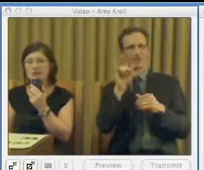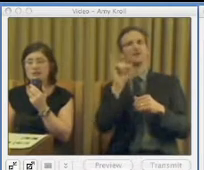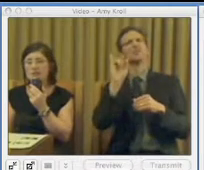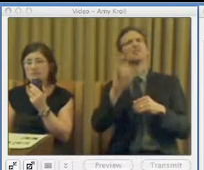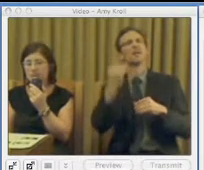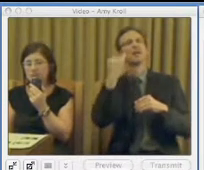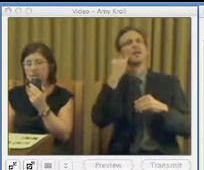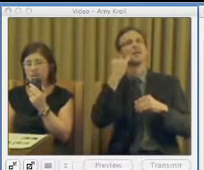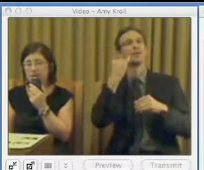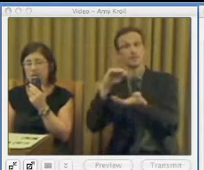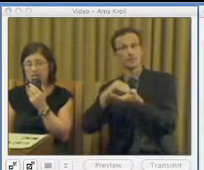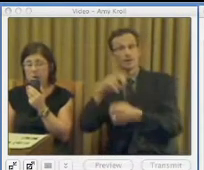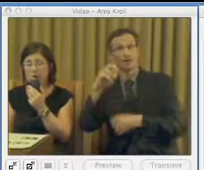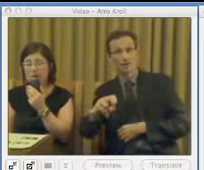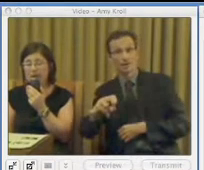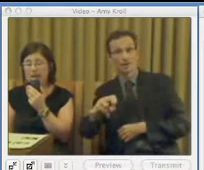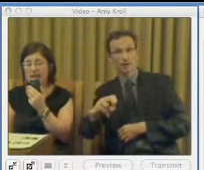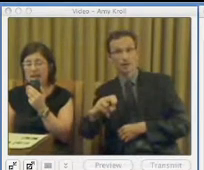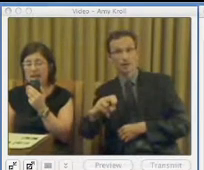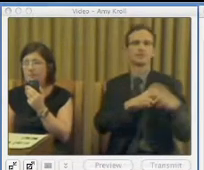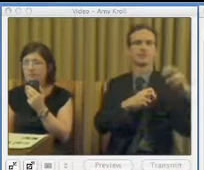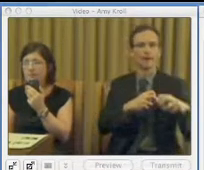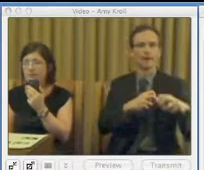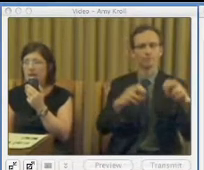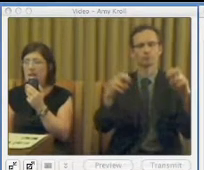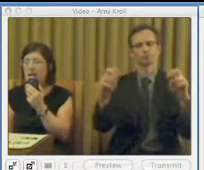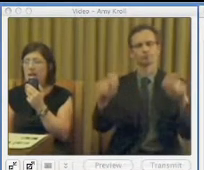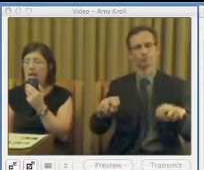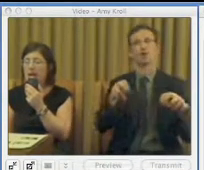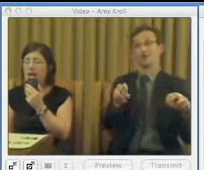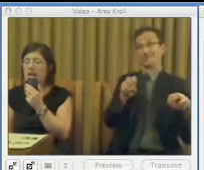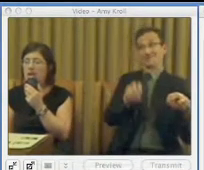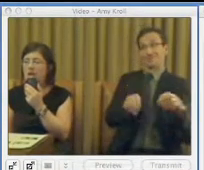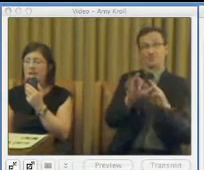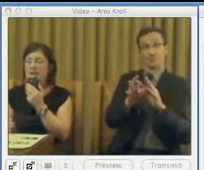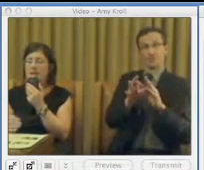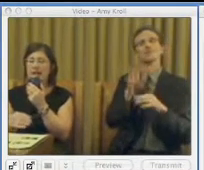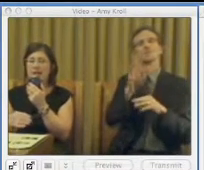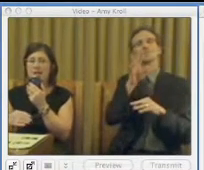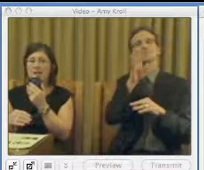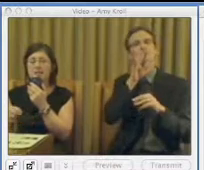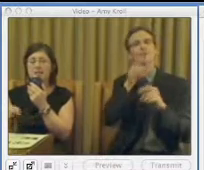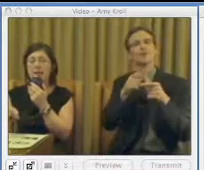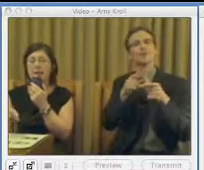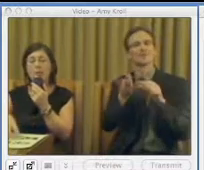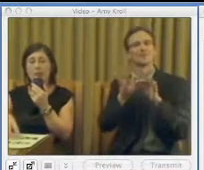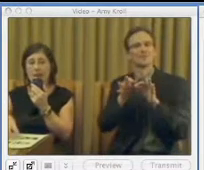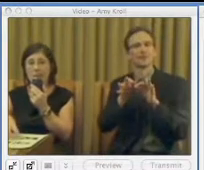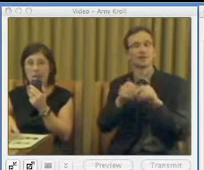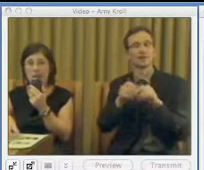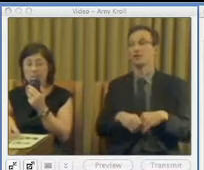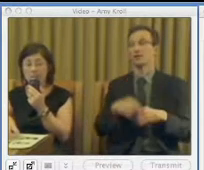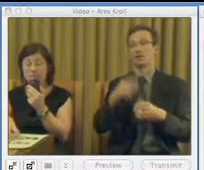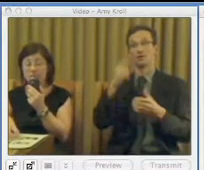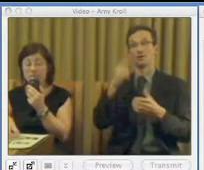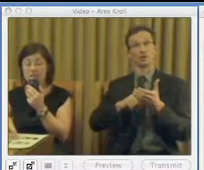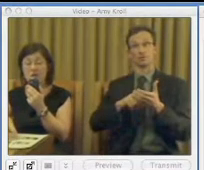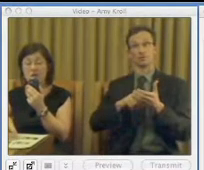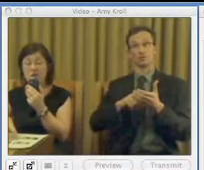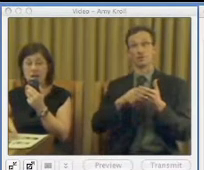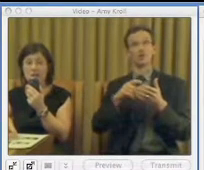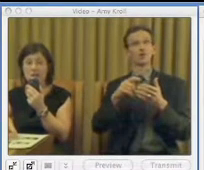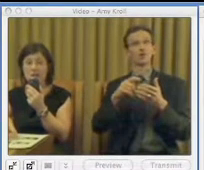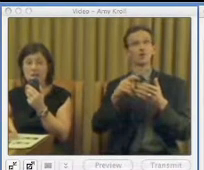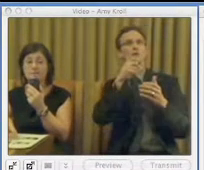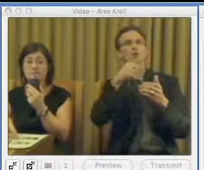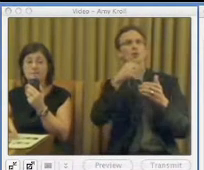a doctor-patient interaction in a spoken language. And you can see that the power